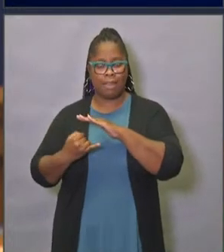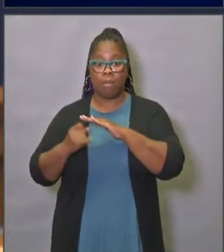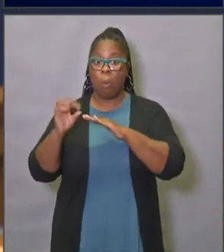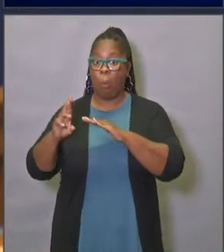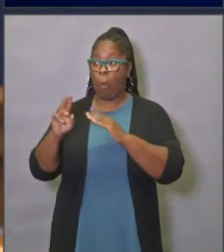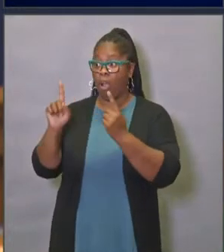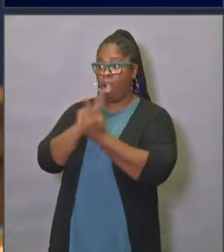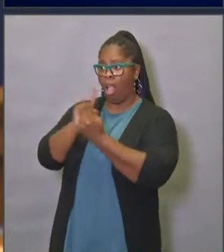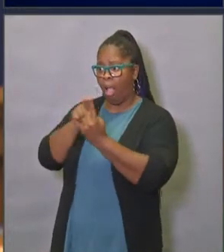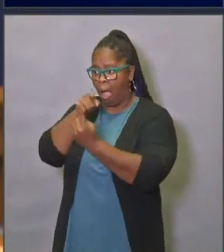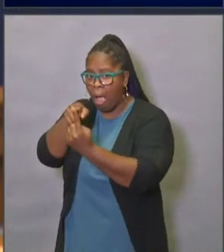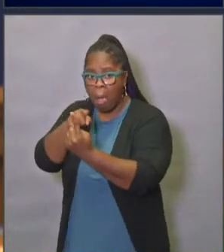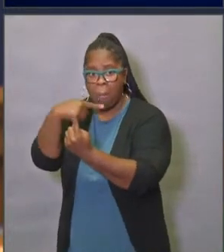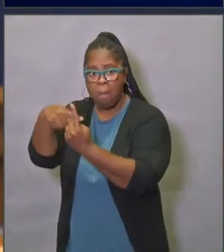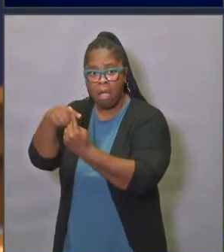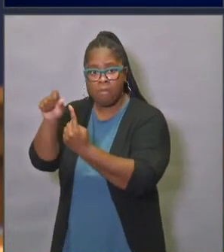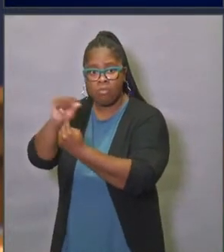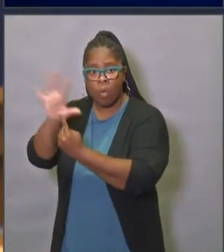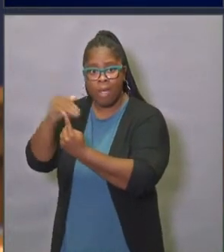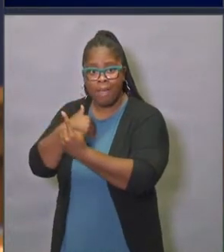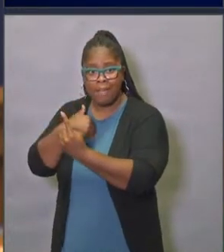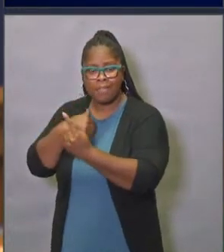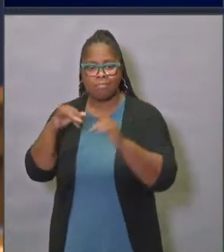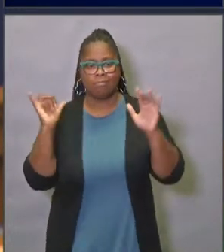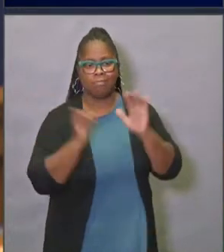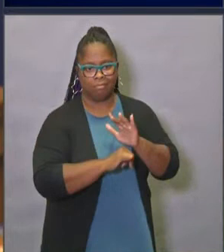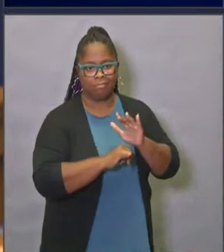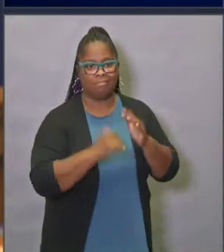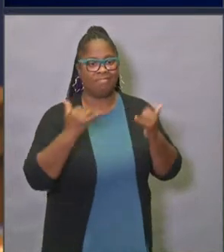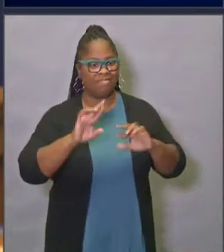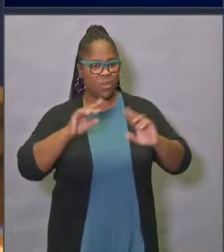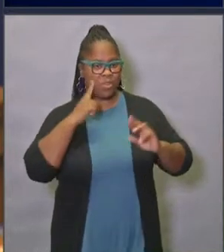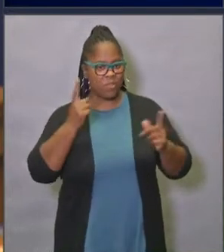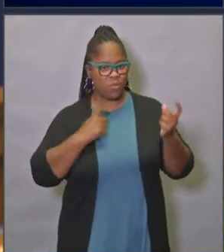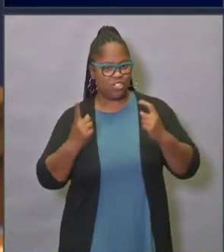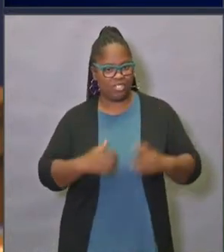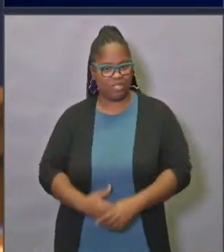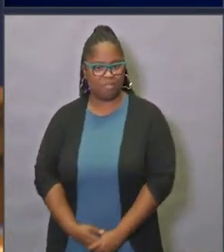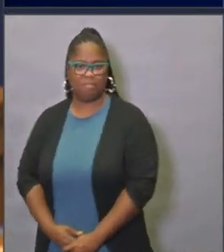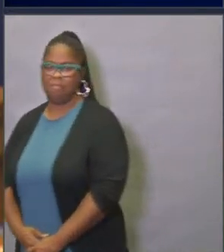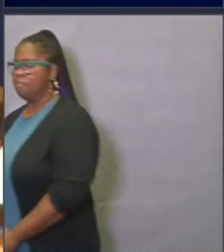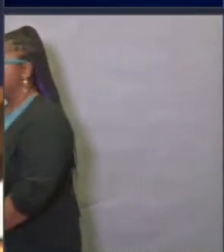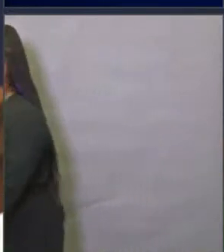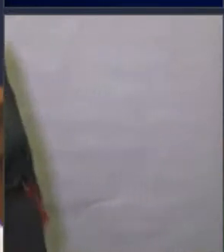someone who's tested positive. And with that, we'll take questions.